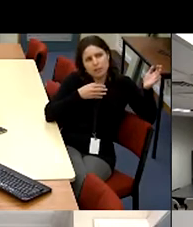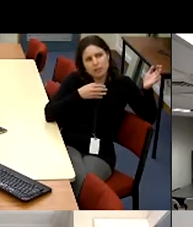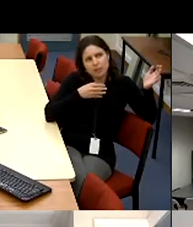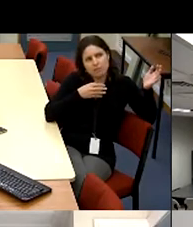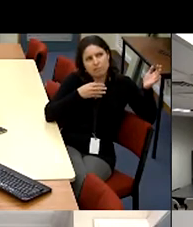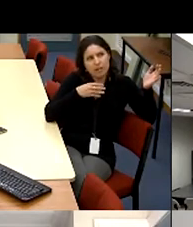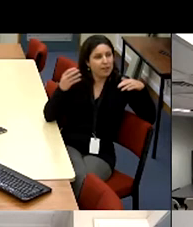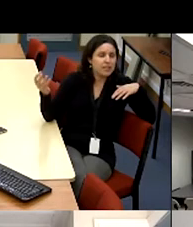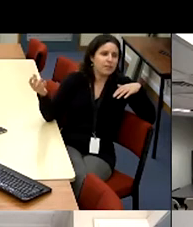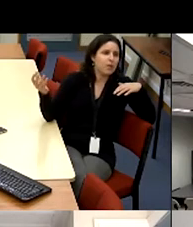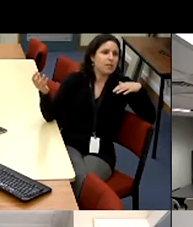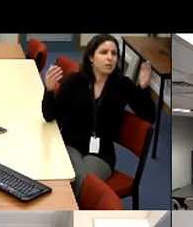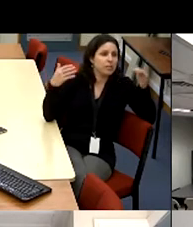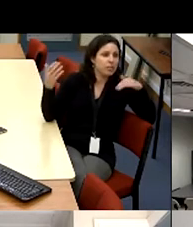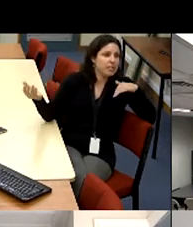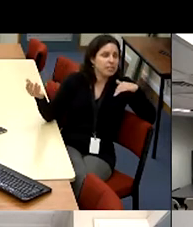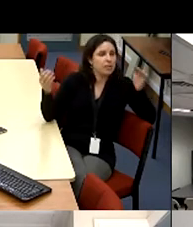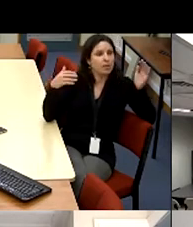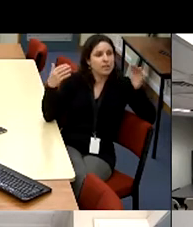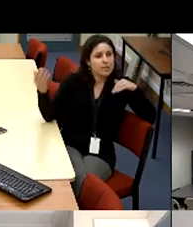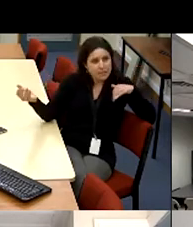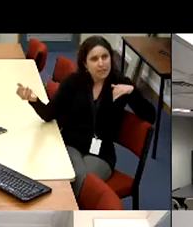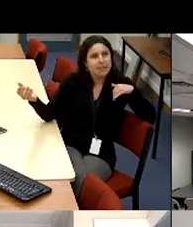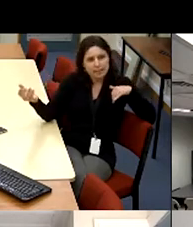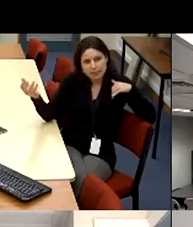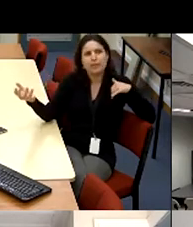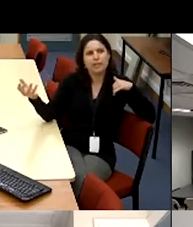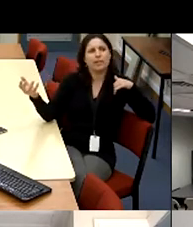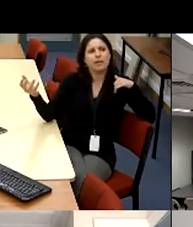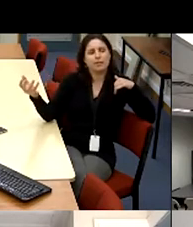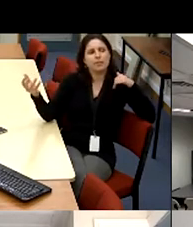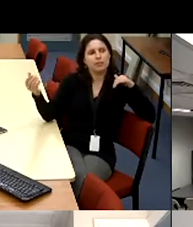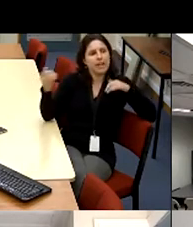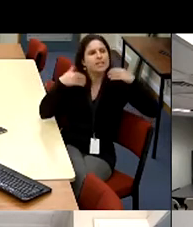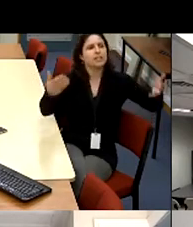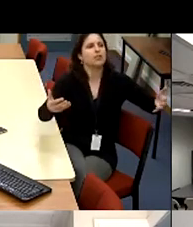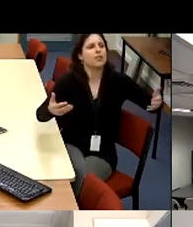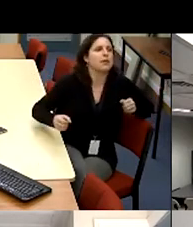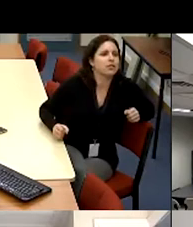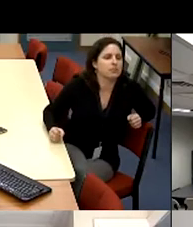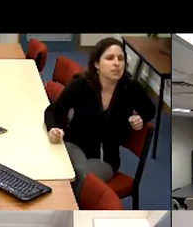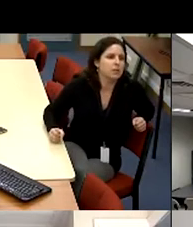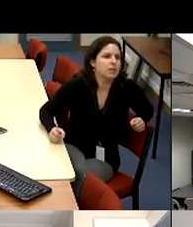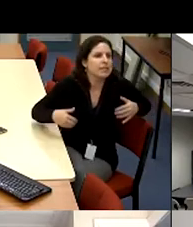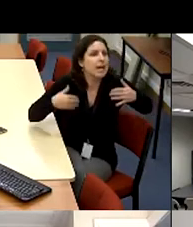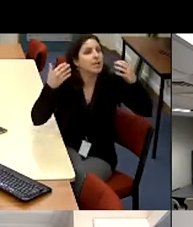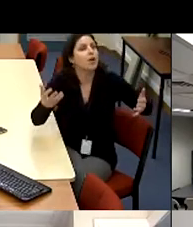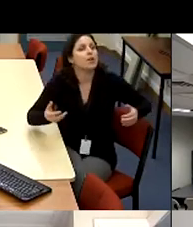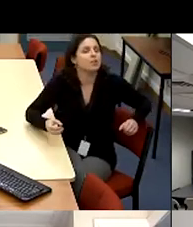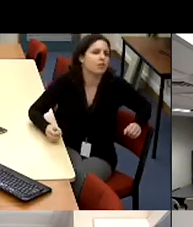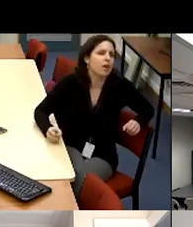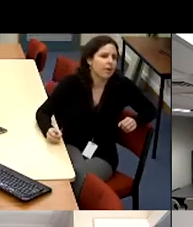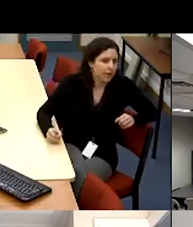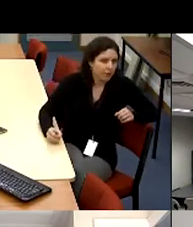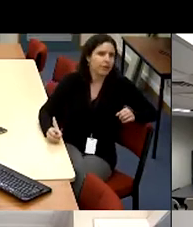discourses, but I think definitely the ones who are rejecting it or are contesting it are differently because they're reacting to that mainstream discourse and saying, no,